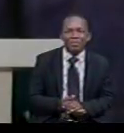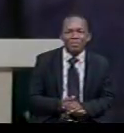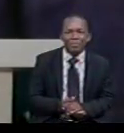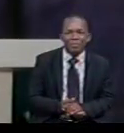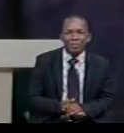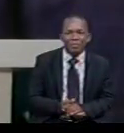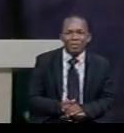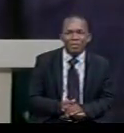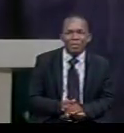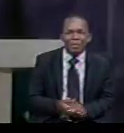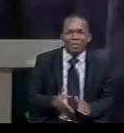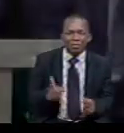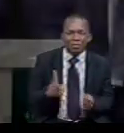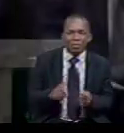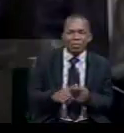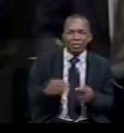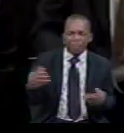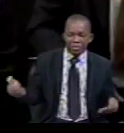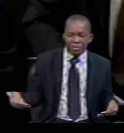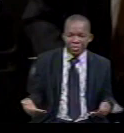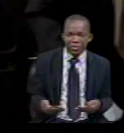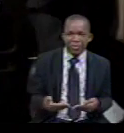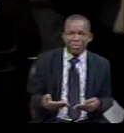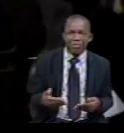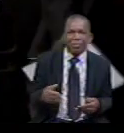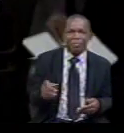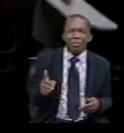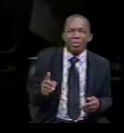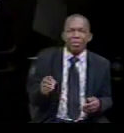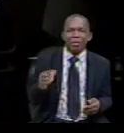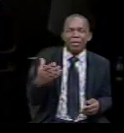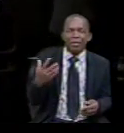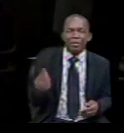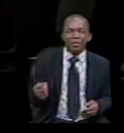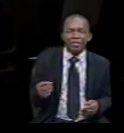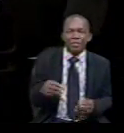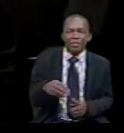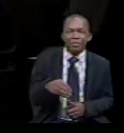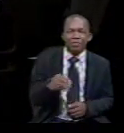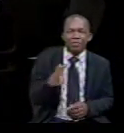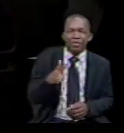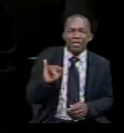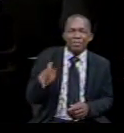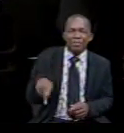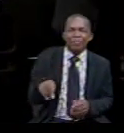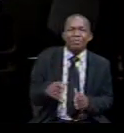To introduce the dignitaries